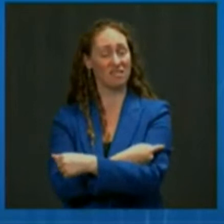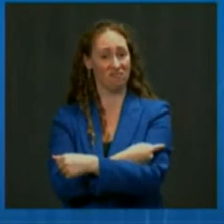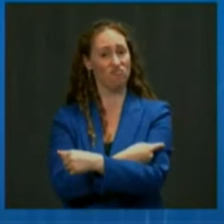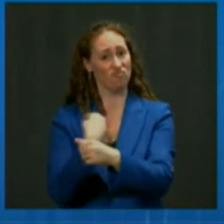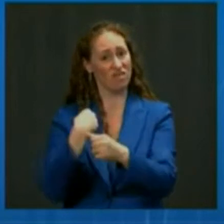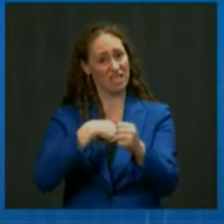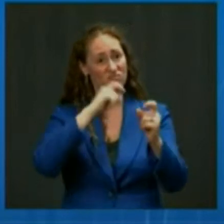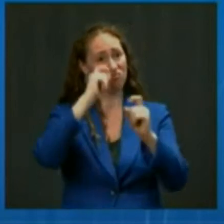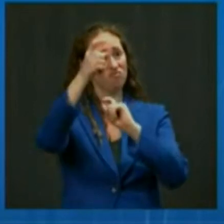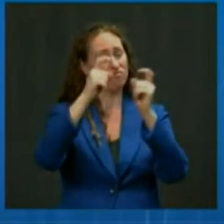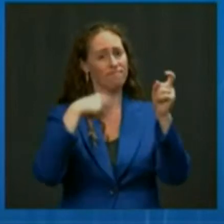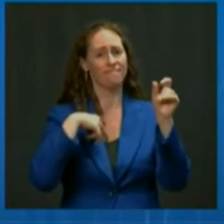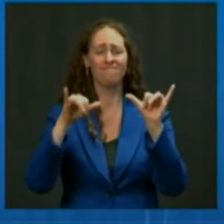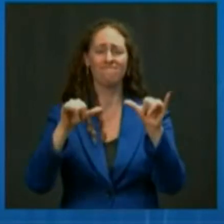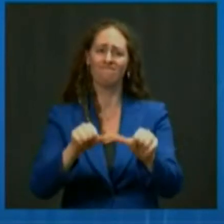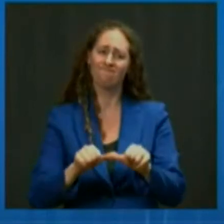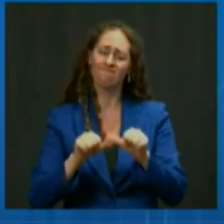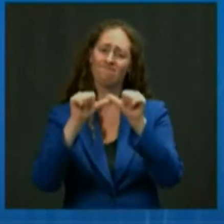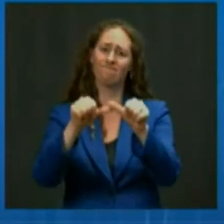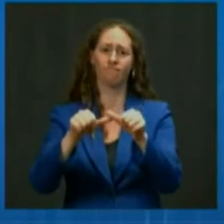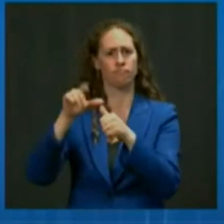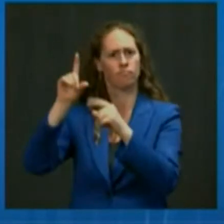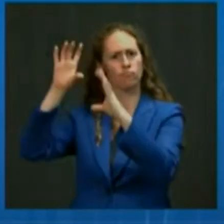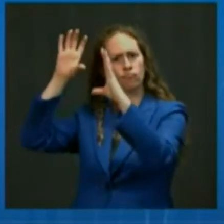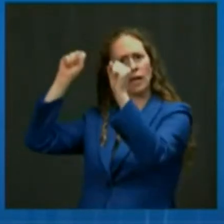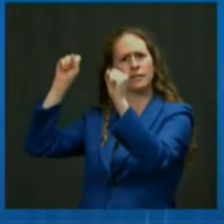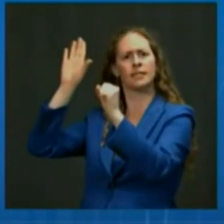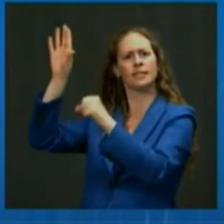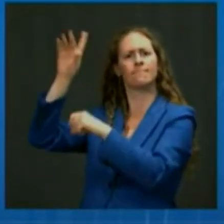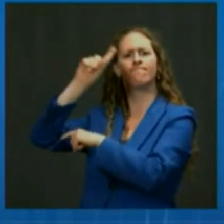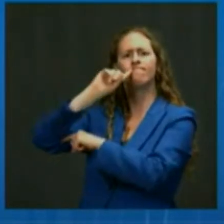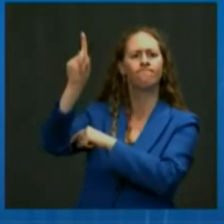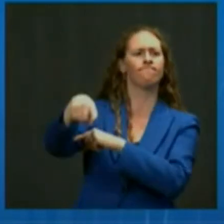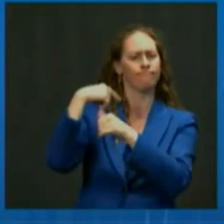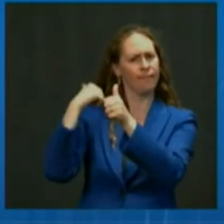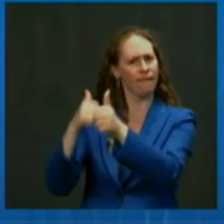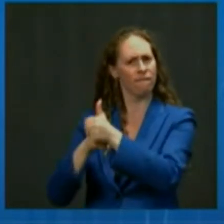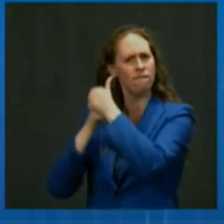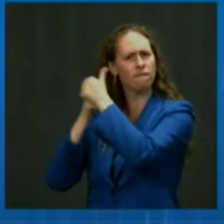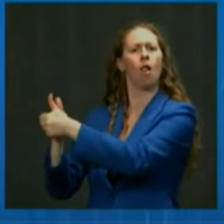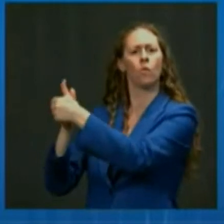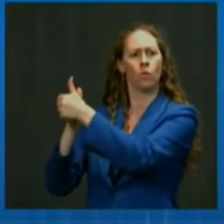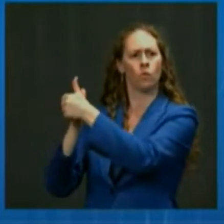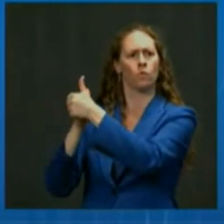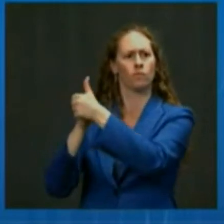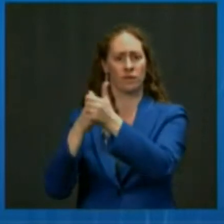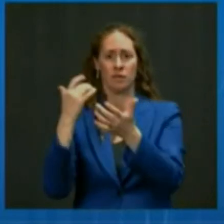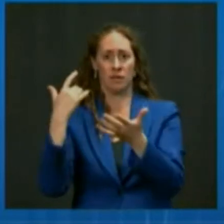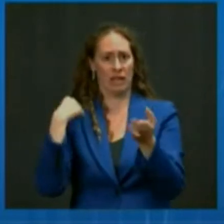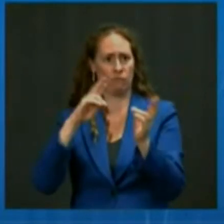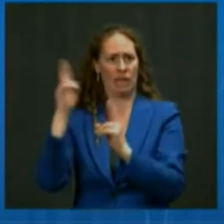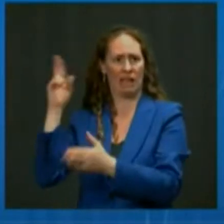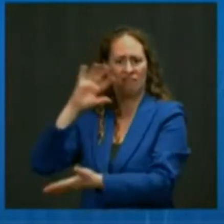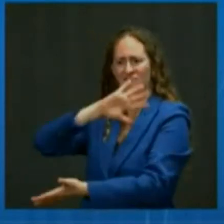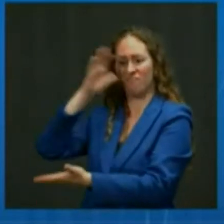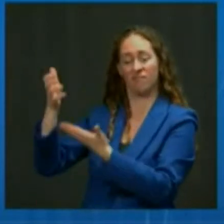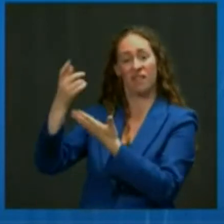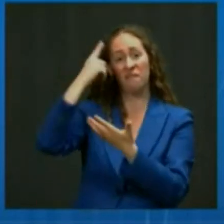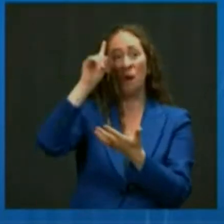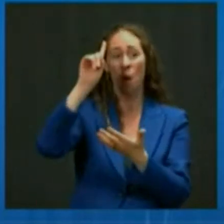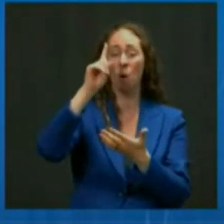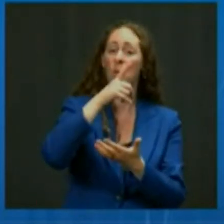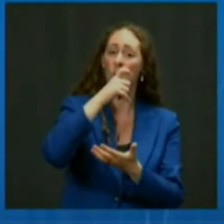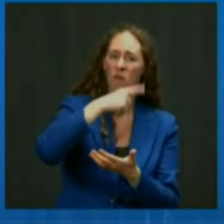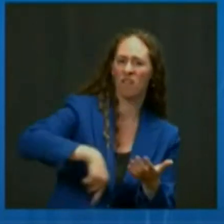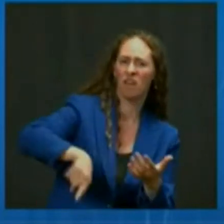President has said, as an arsenal for vaccines for the world. And you'll see us do more and more. This builds